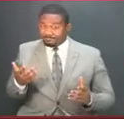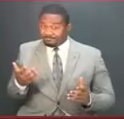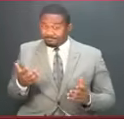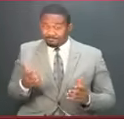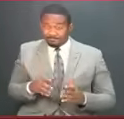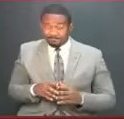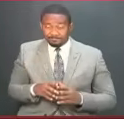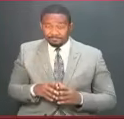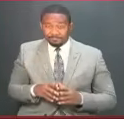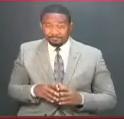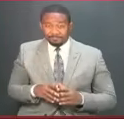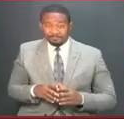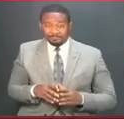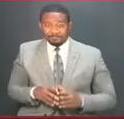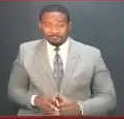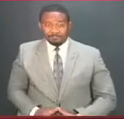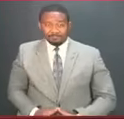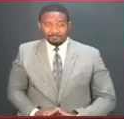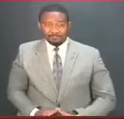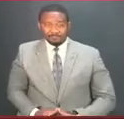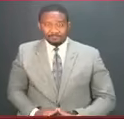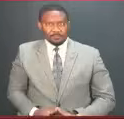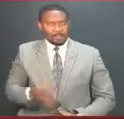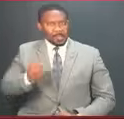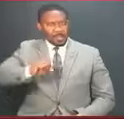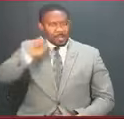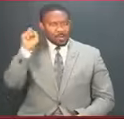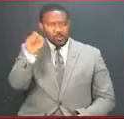honorable members, I put the question.